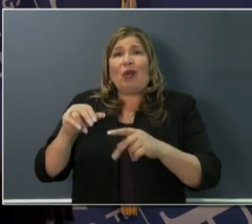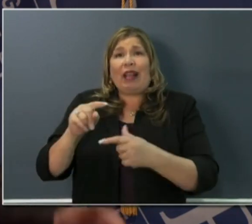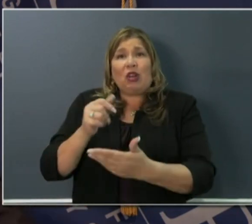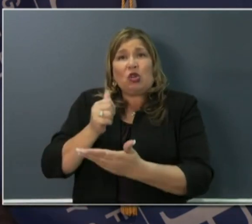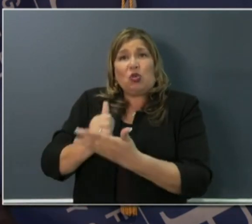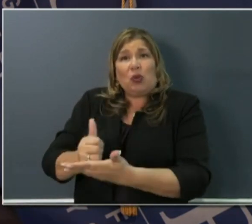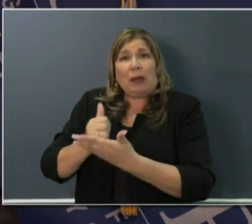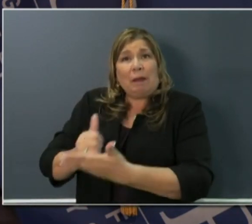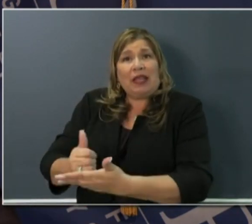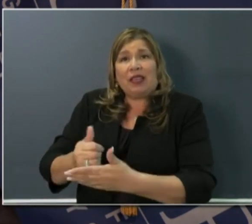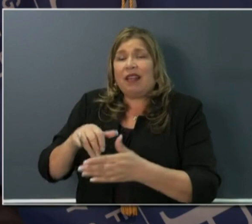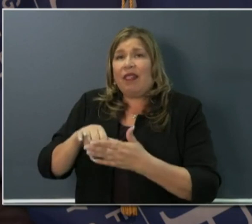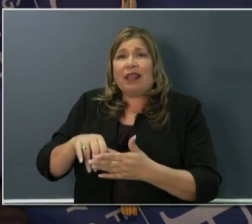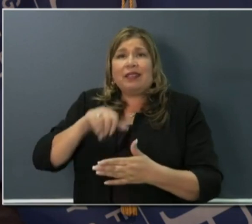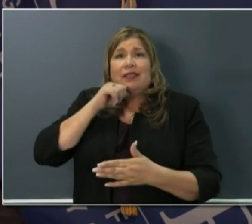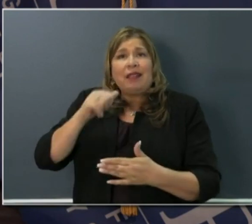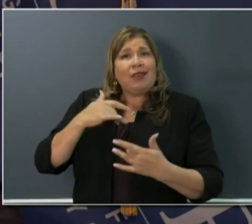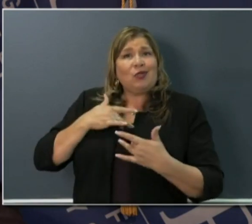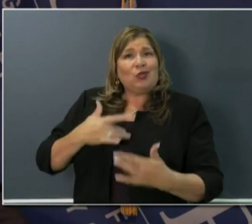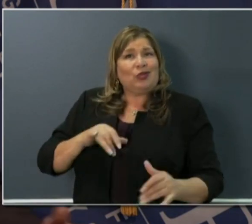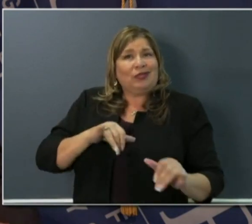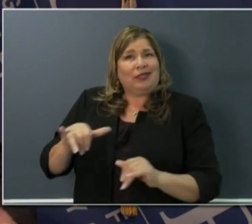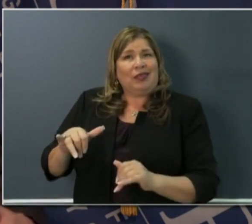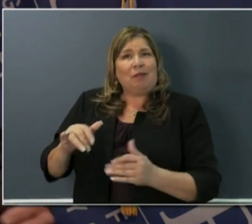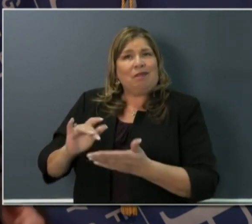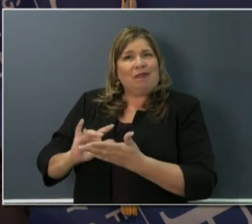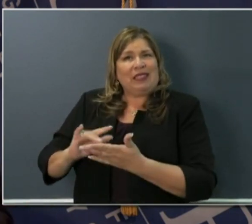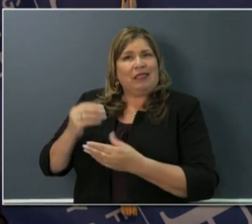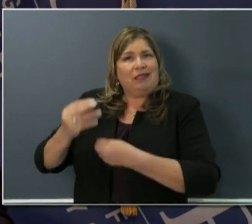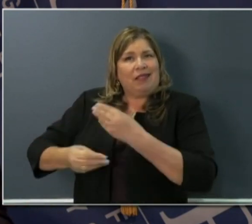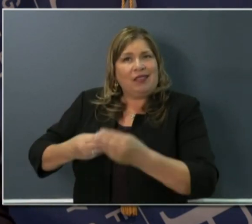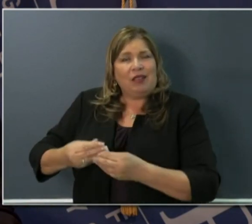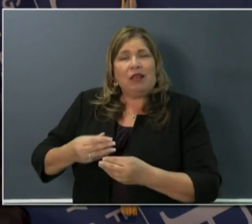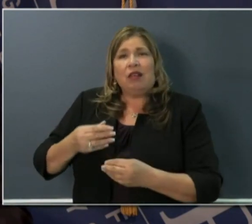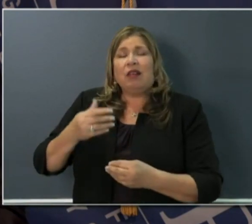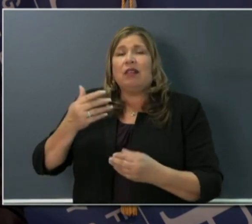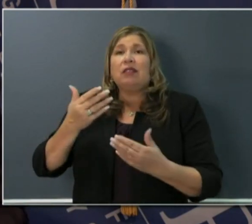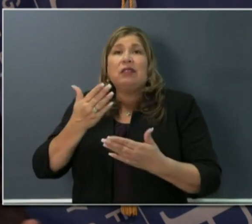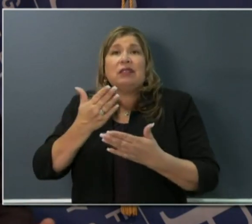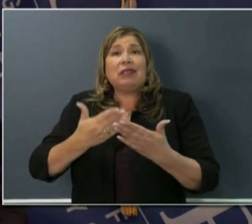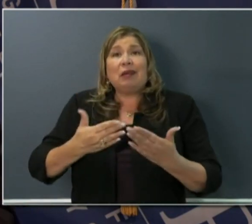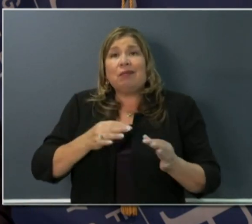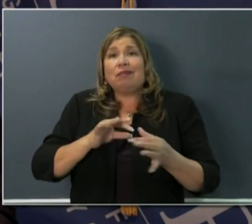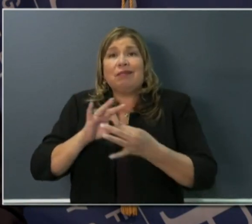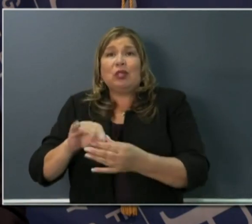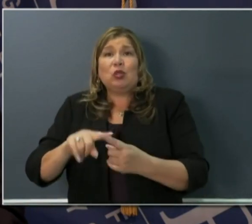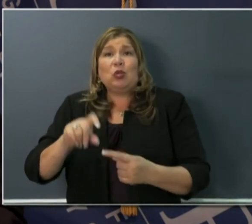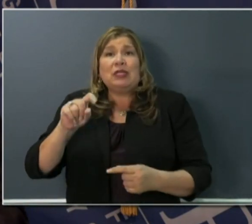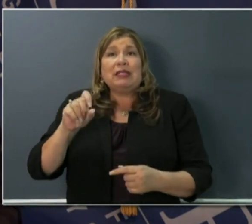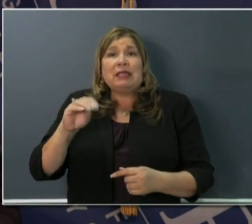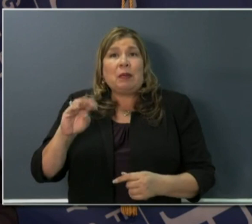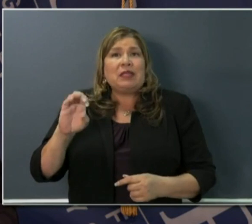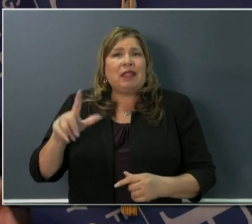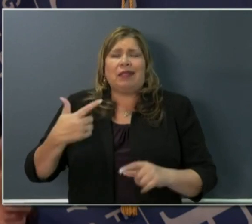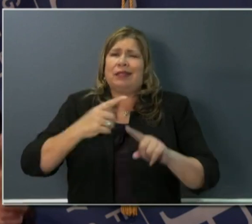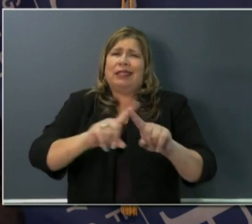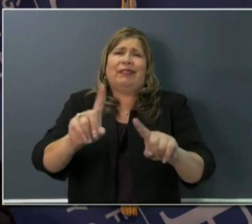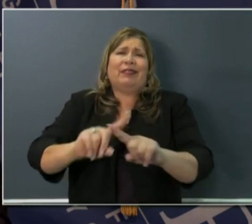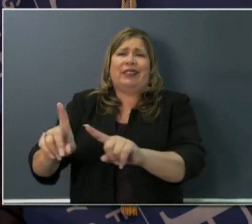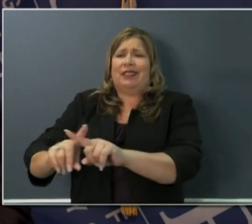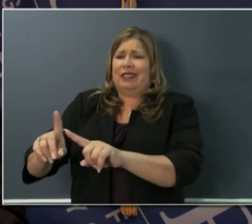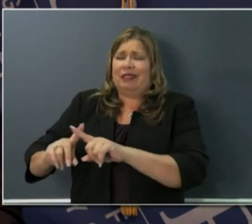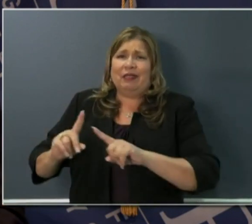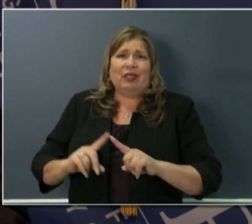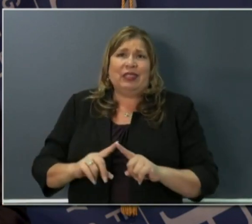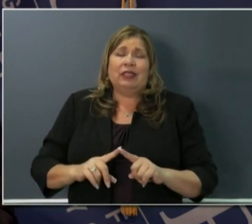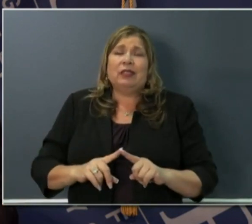even traditional dosages that may actually include stem cell capacity. This is the center, and I encourage